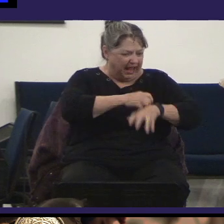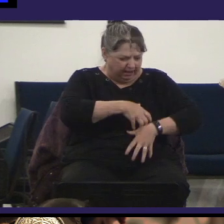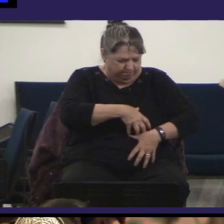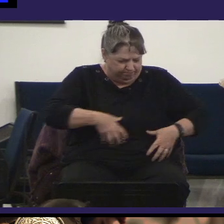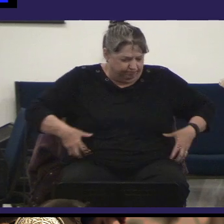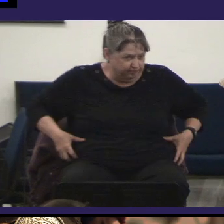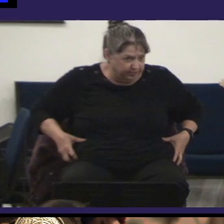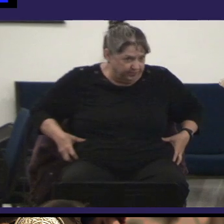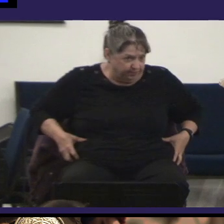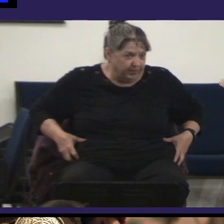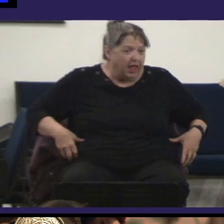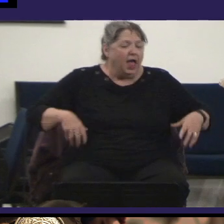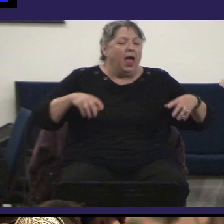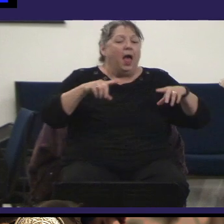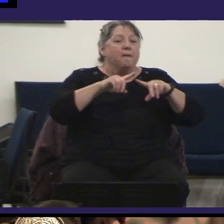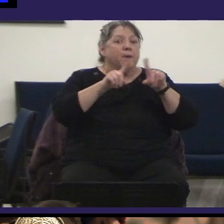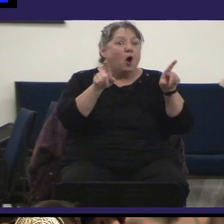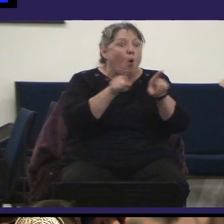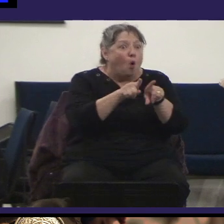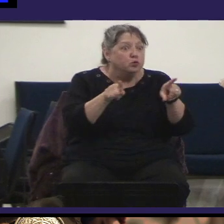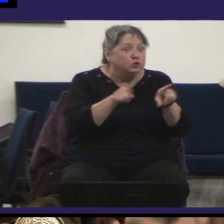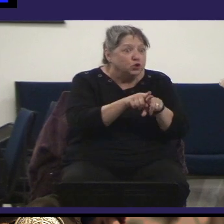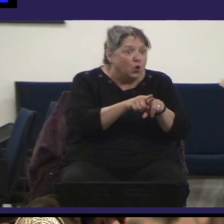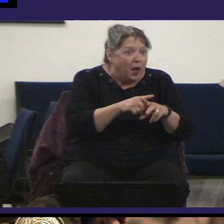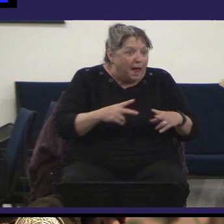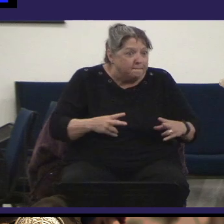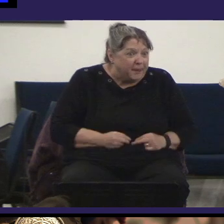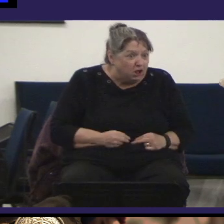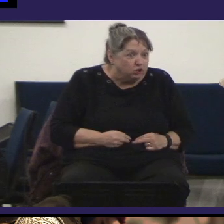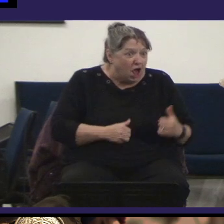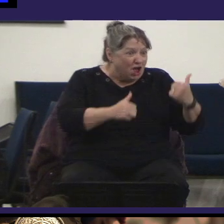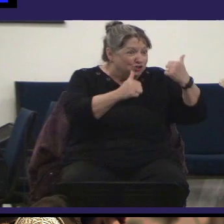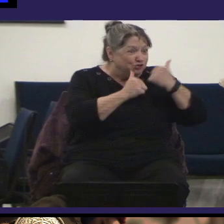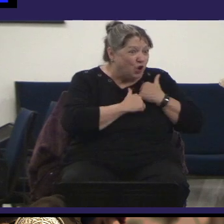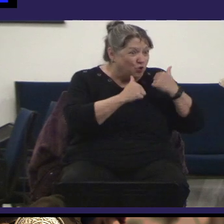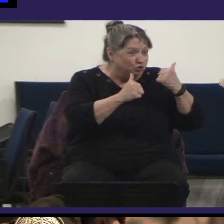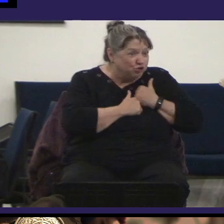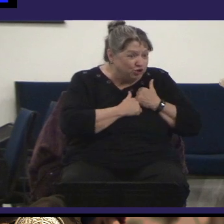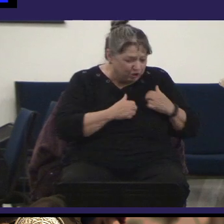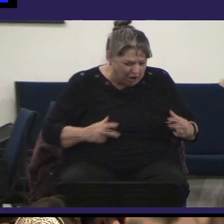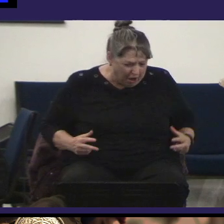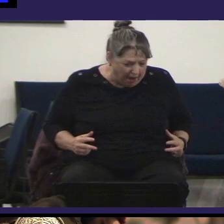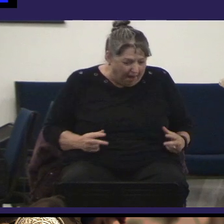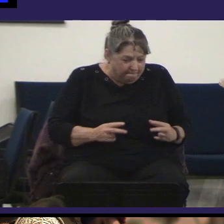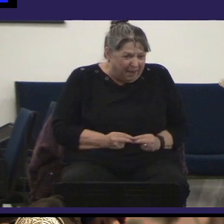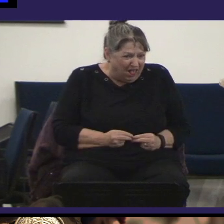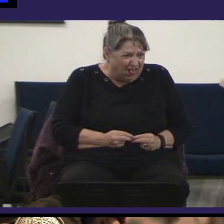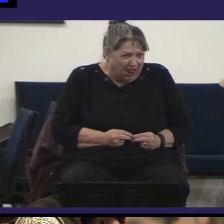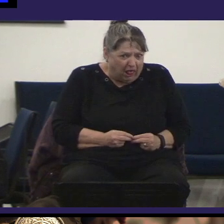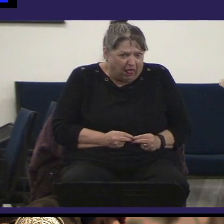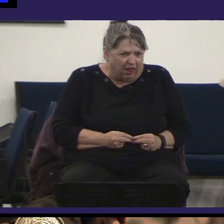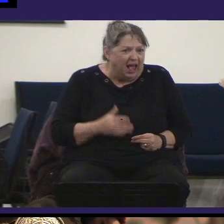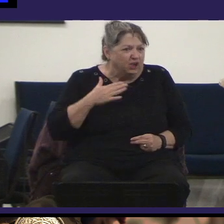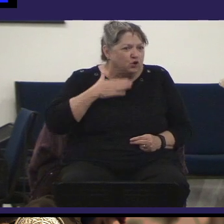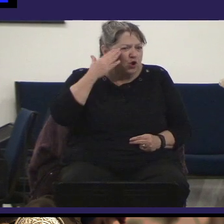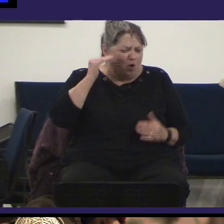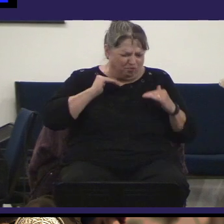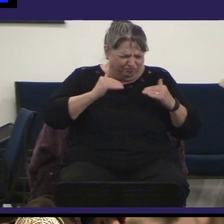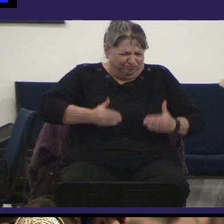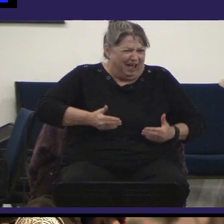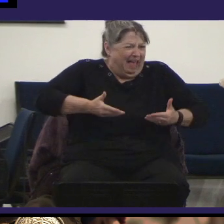with a place to restrain his garments so that his movements in the heat of the battle would not